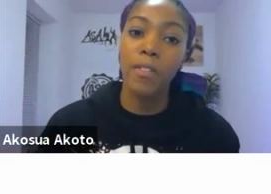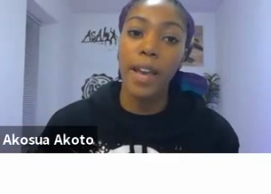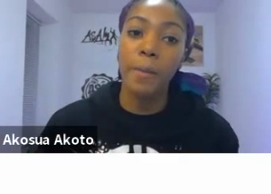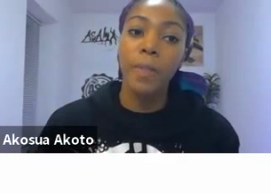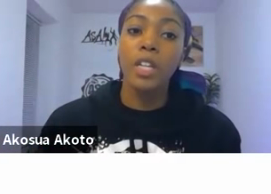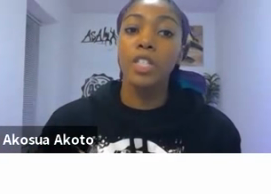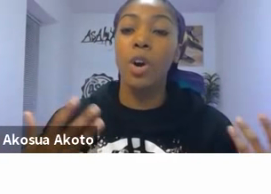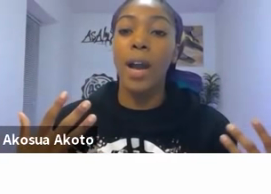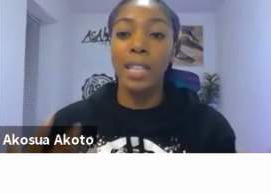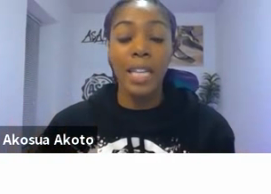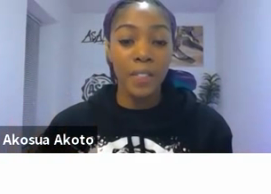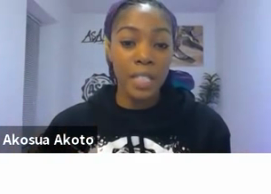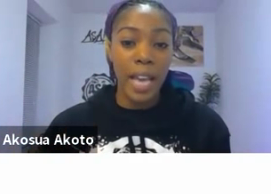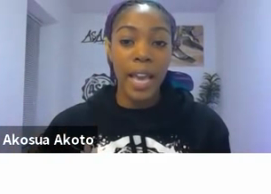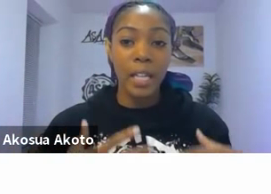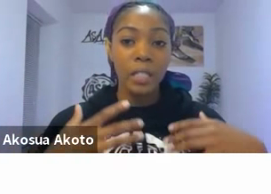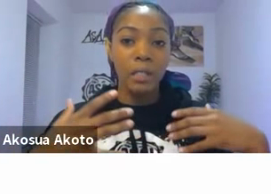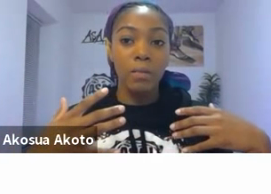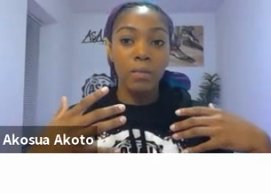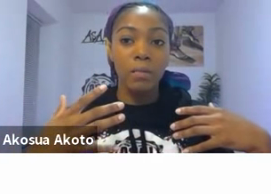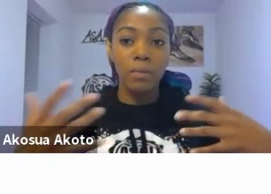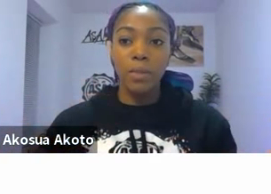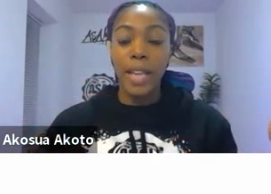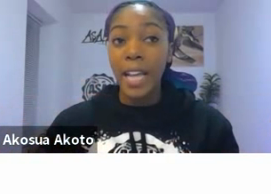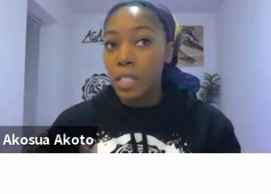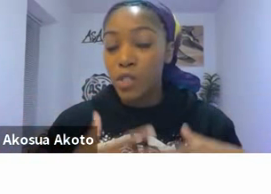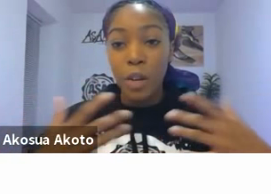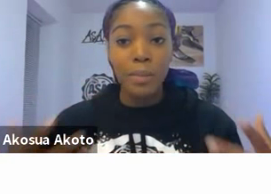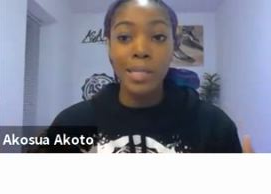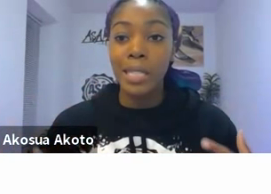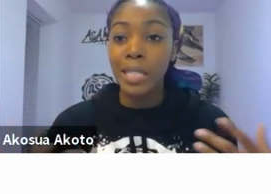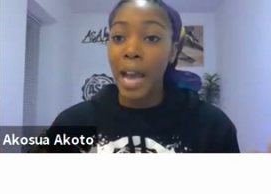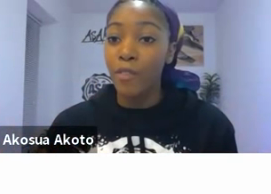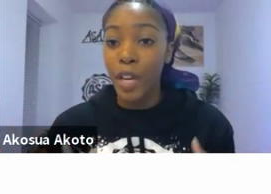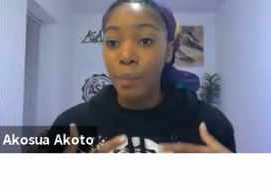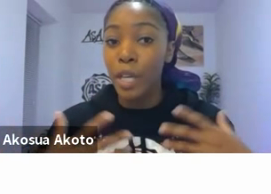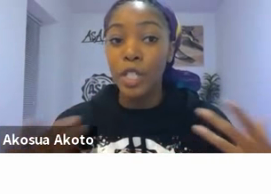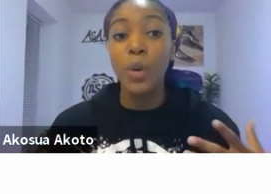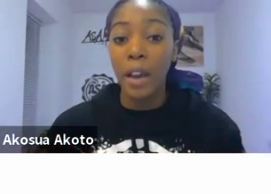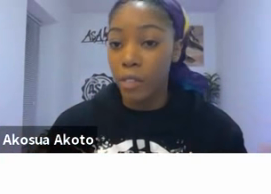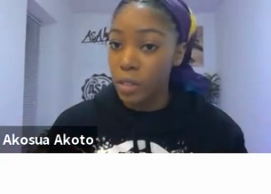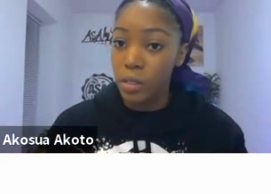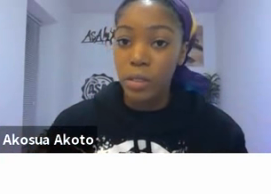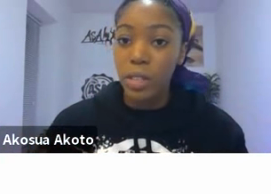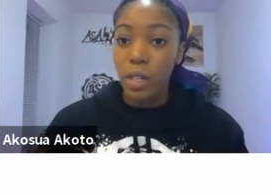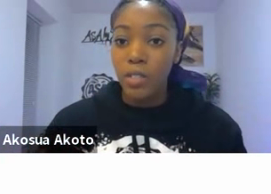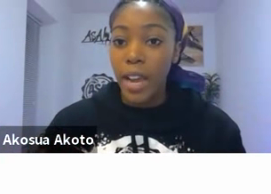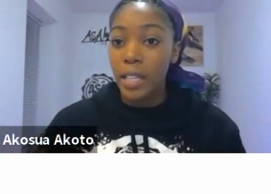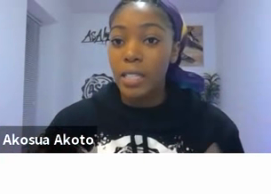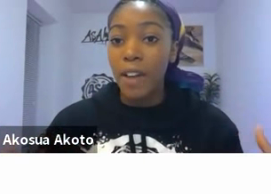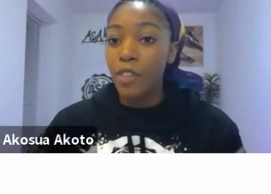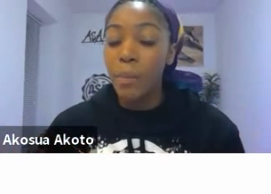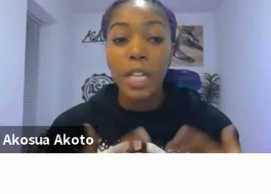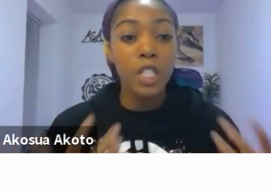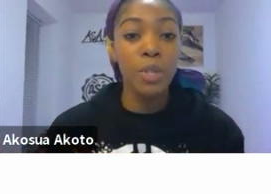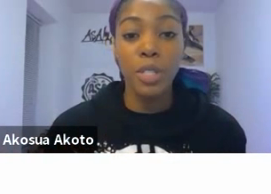environment, right? So at the end of the day, dance from DC is African because we're African. Right?